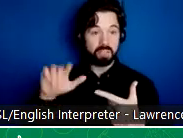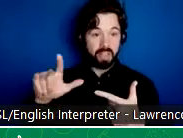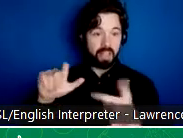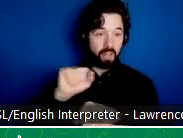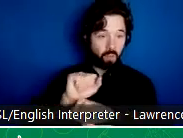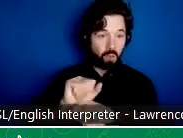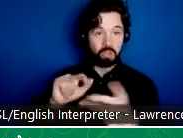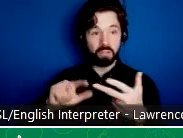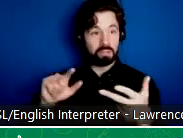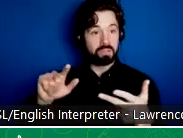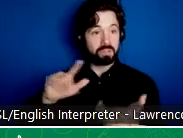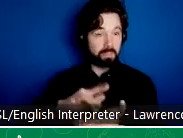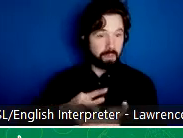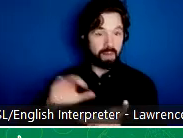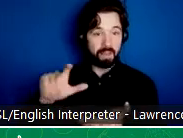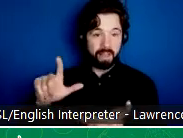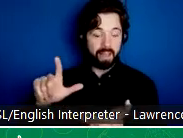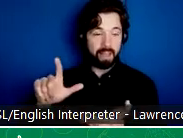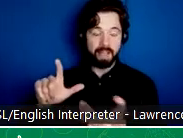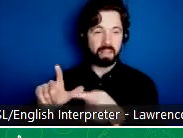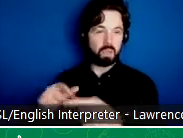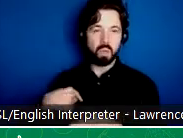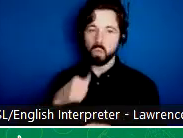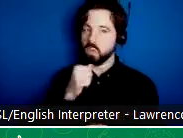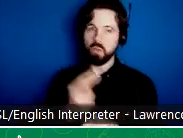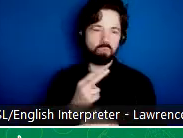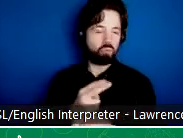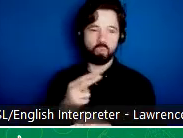not used to determine eligibility.